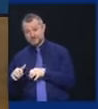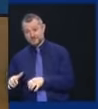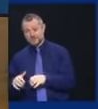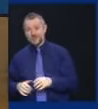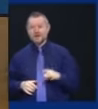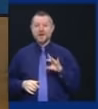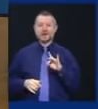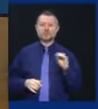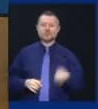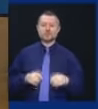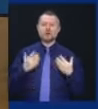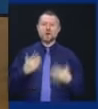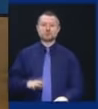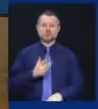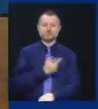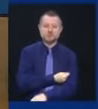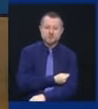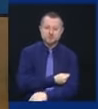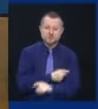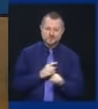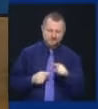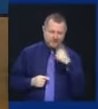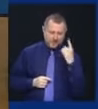of those vaccinated are black.